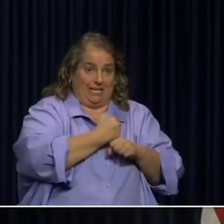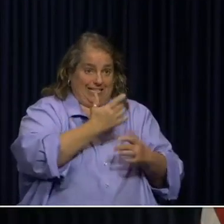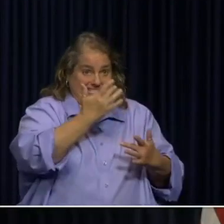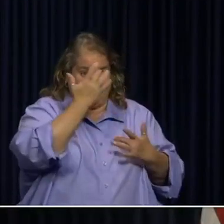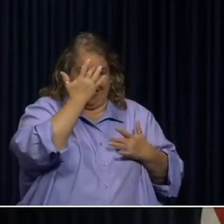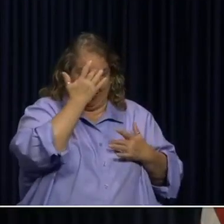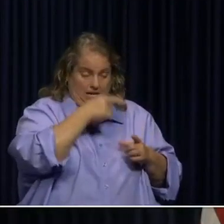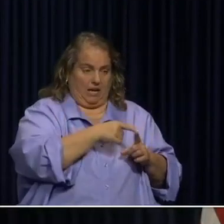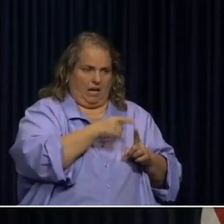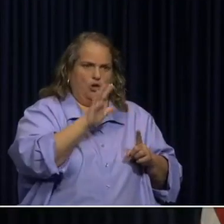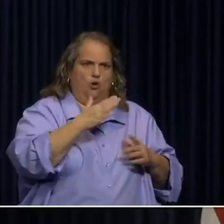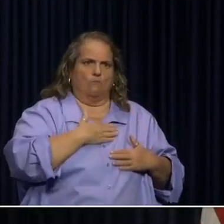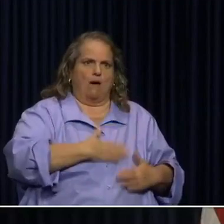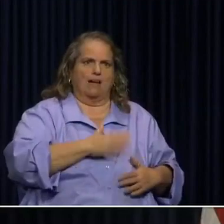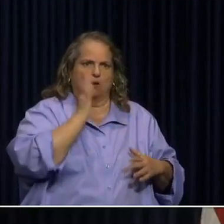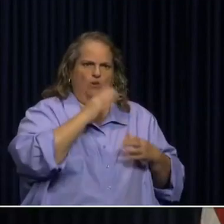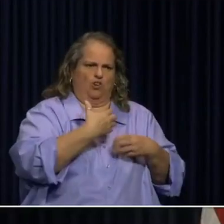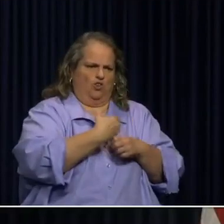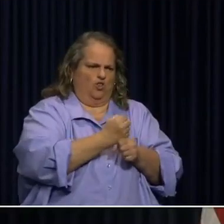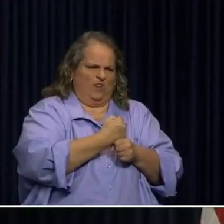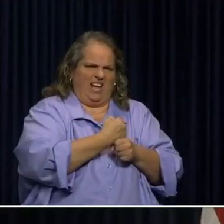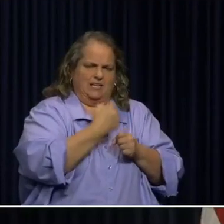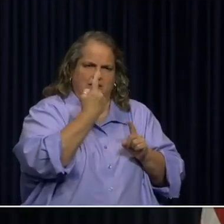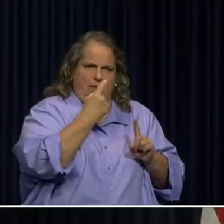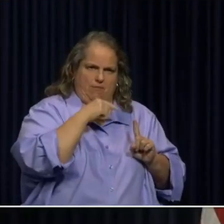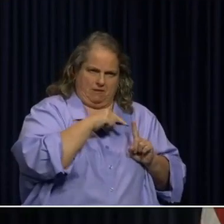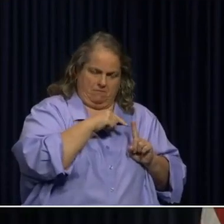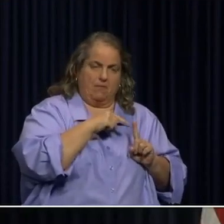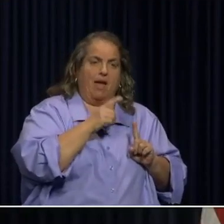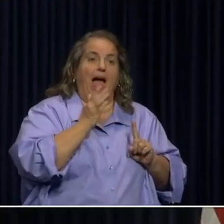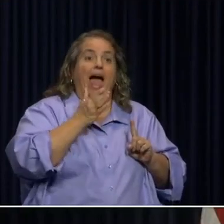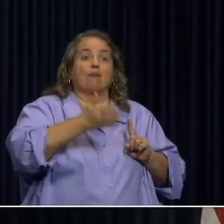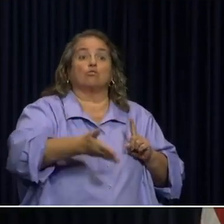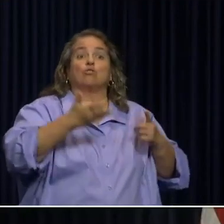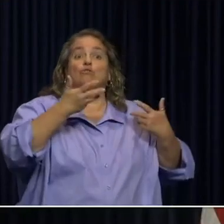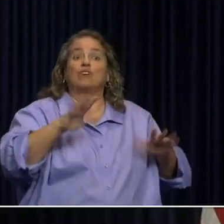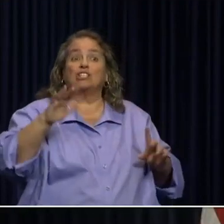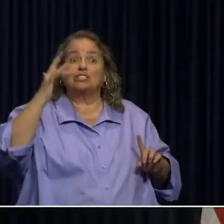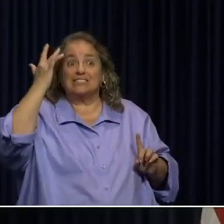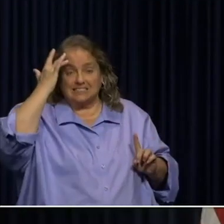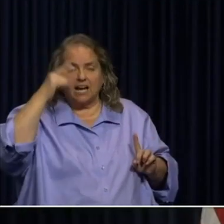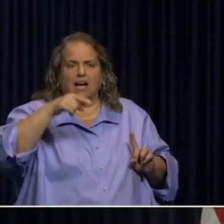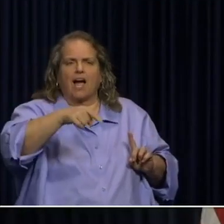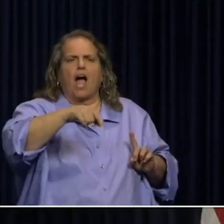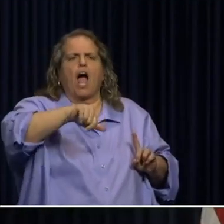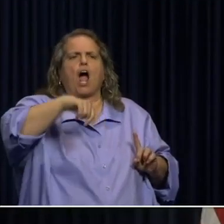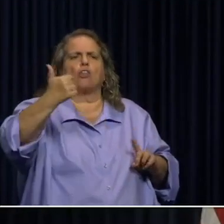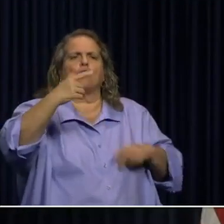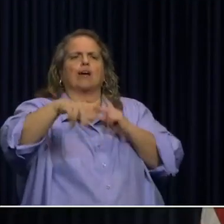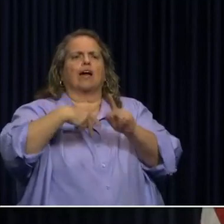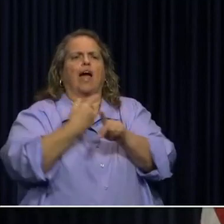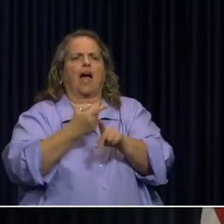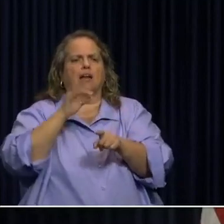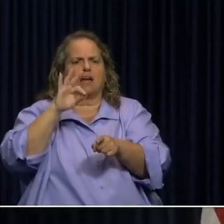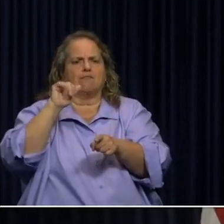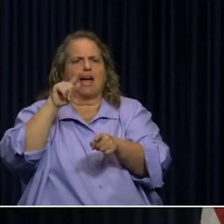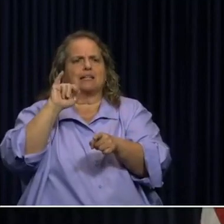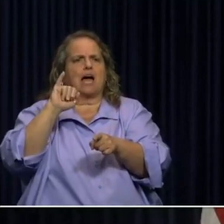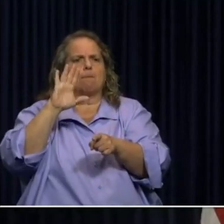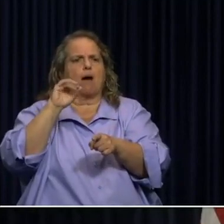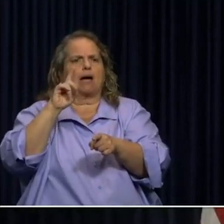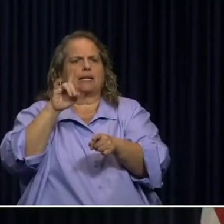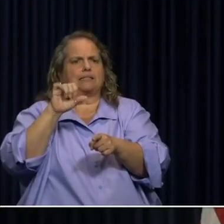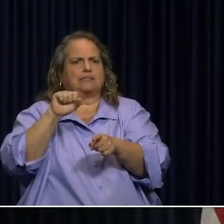are later after you've recovered from the infection that may protect you over time. Right now, the typical person trying